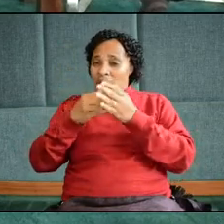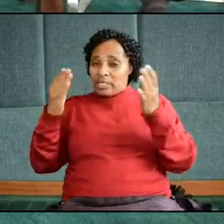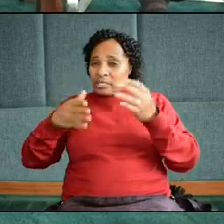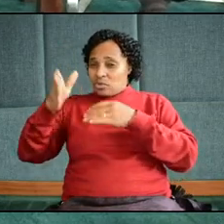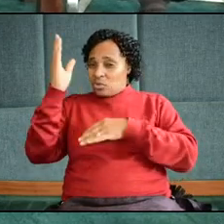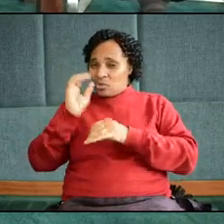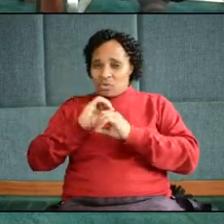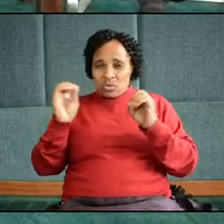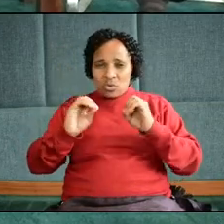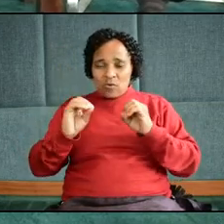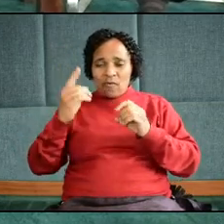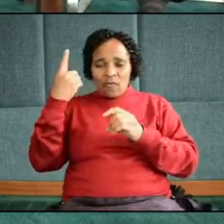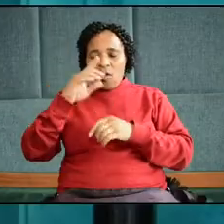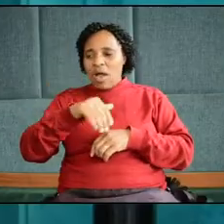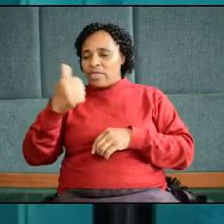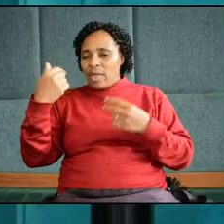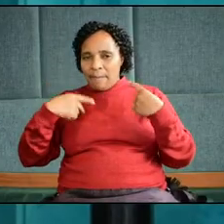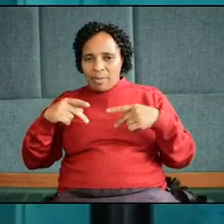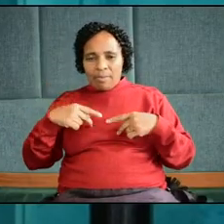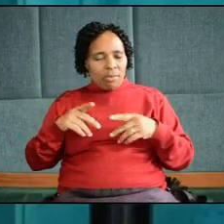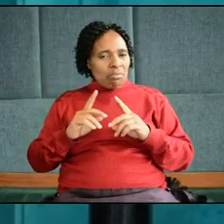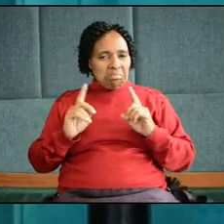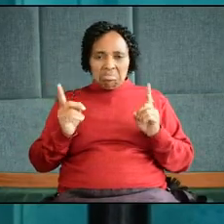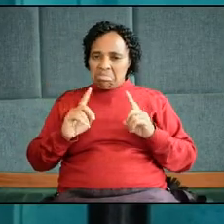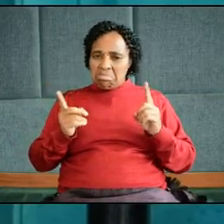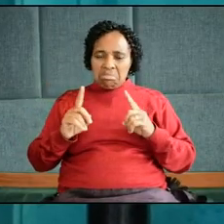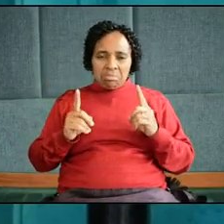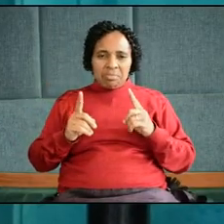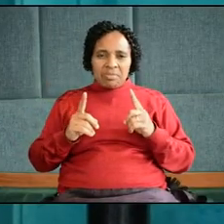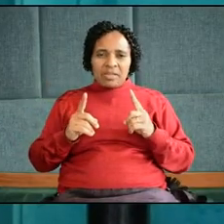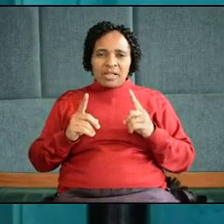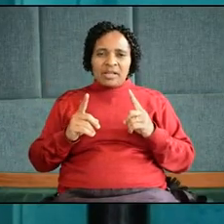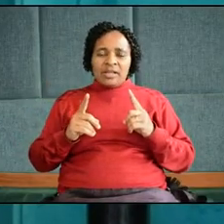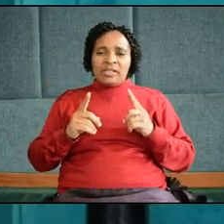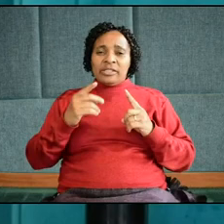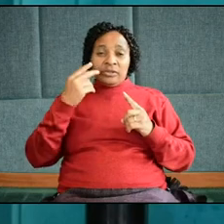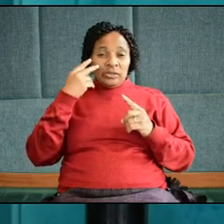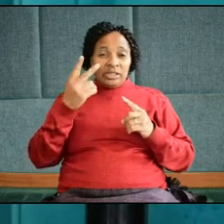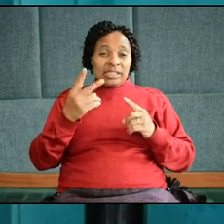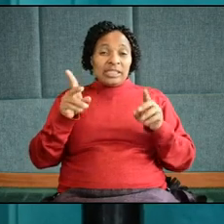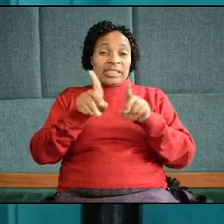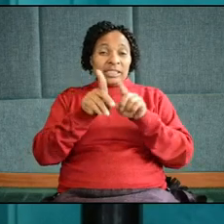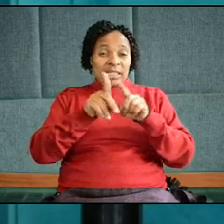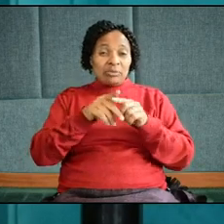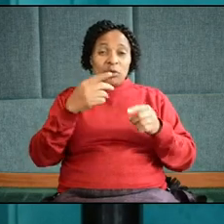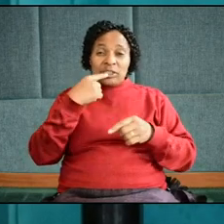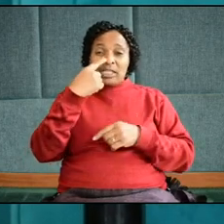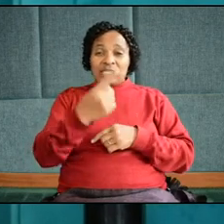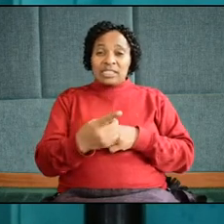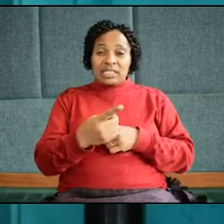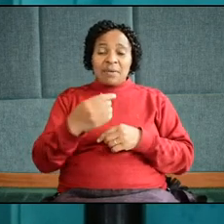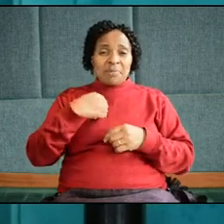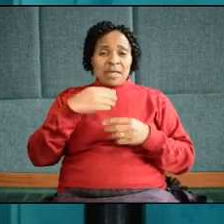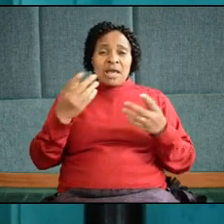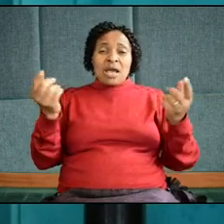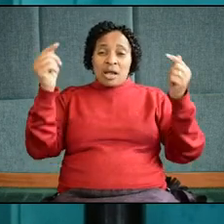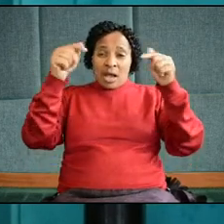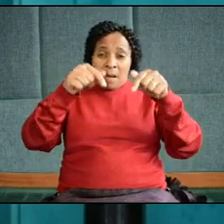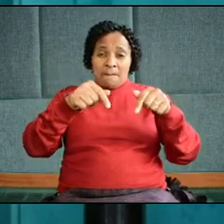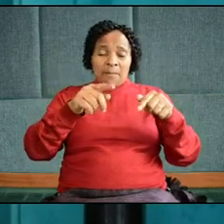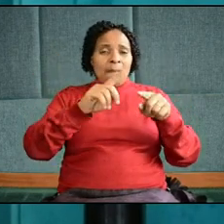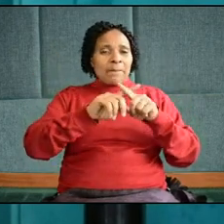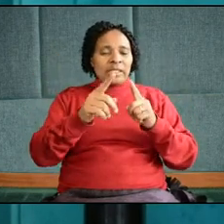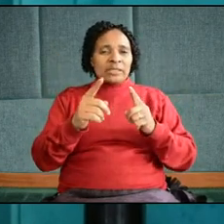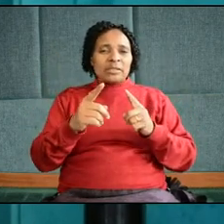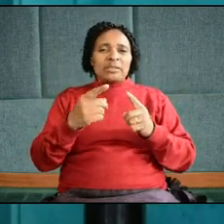for other people or for the Moabites in this case. See, like he was telling them, I will come, but I will